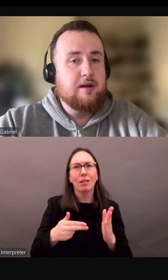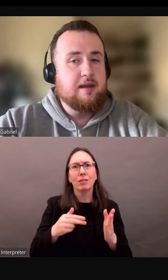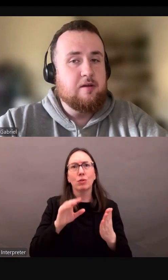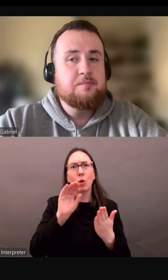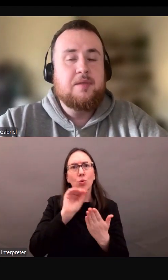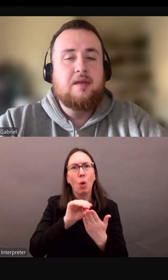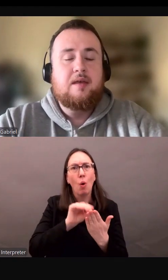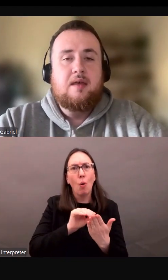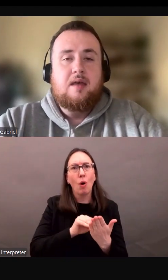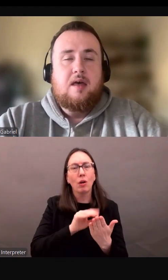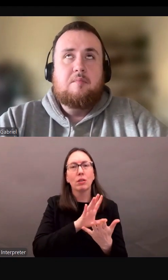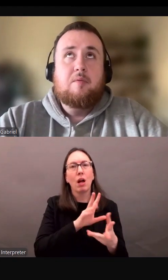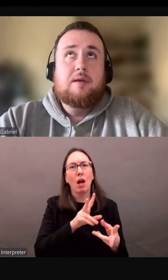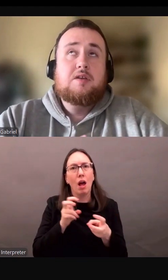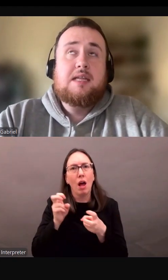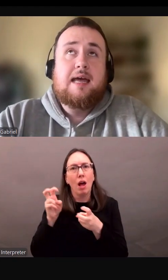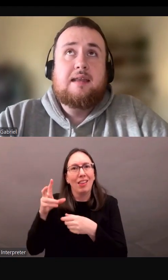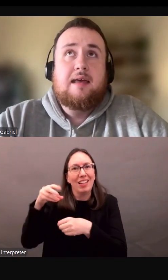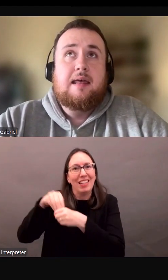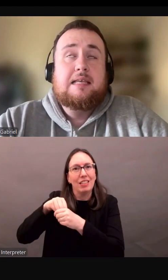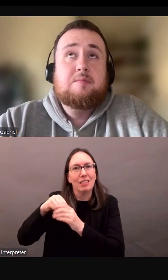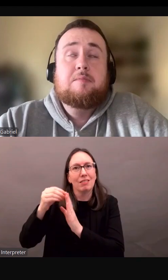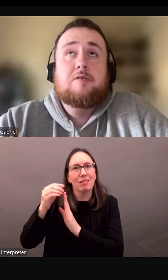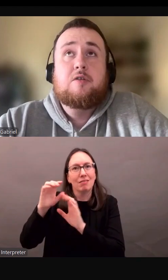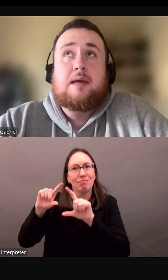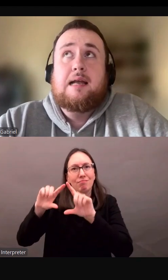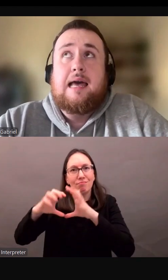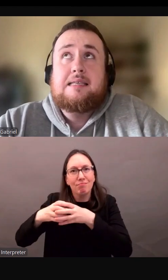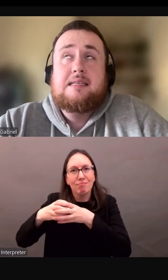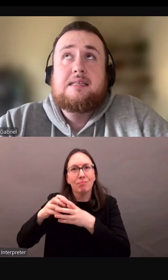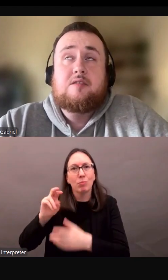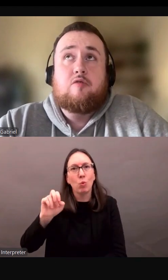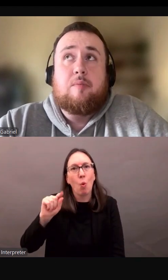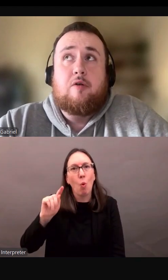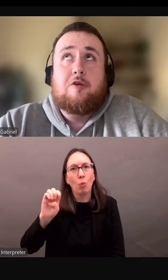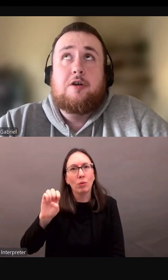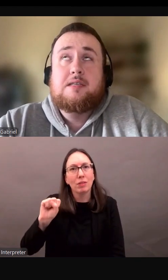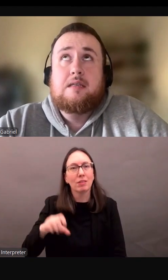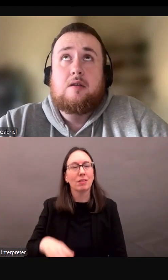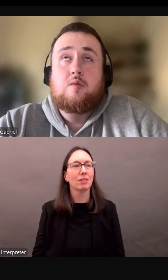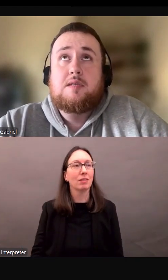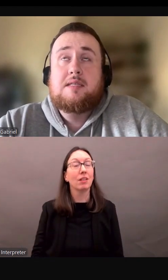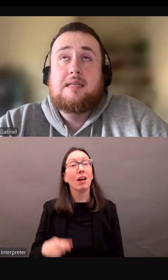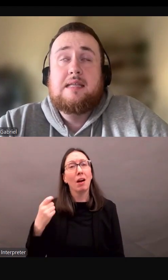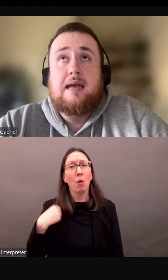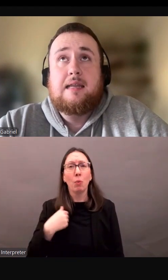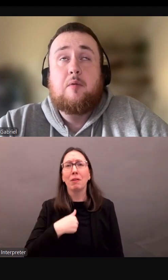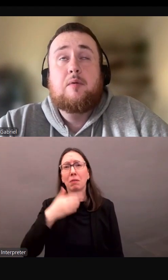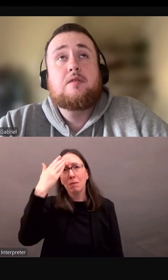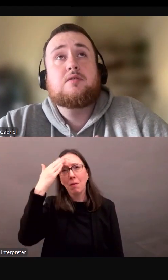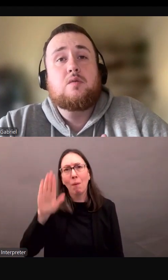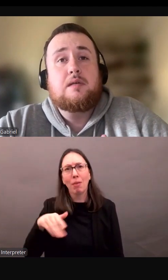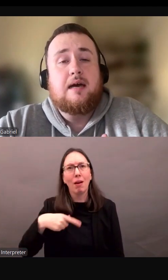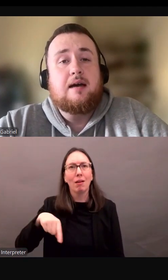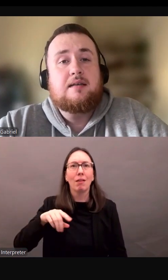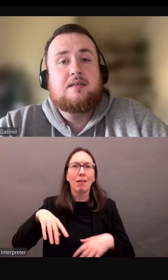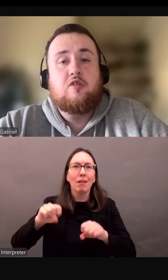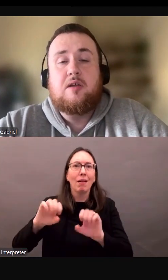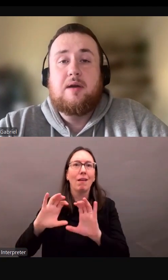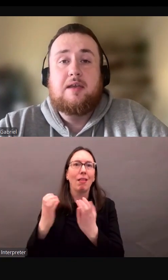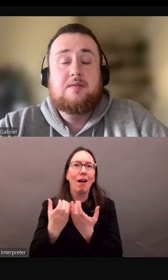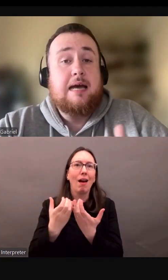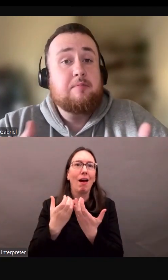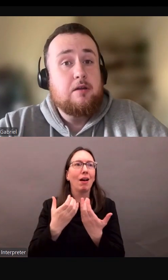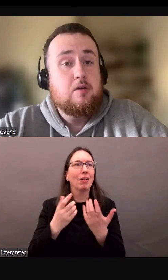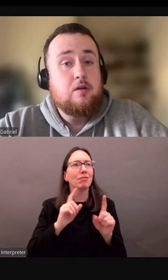stored here. But we understand that as people are doing classes and reports and notes, is that they will use Google Docs, or they